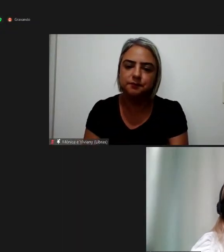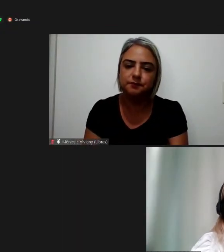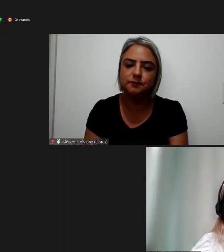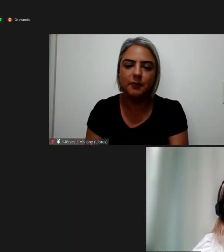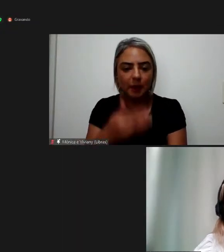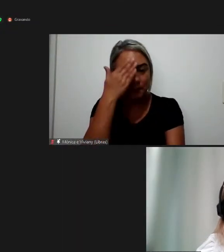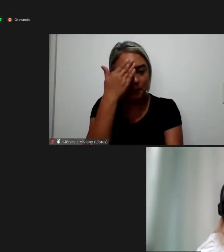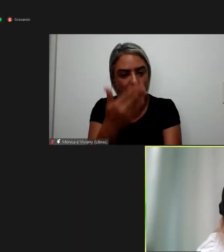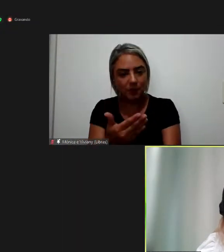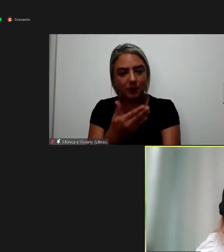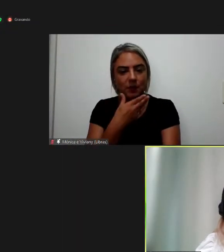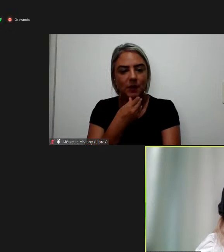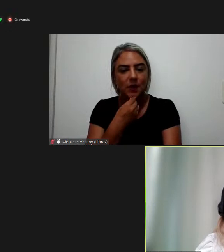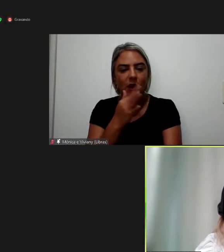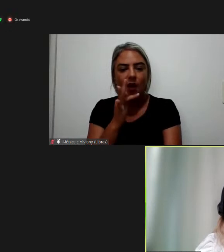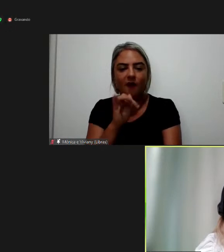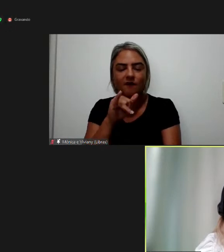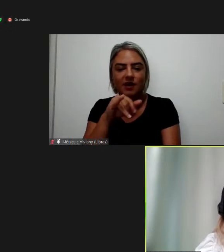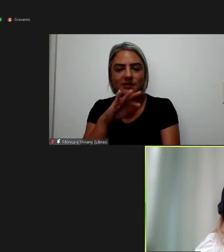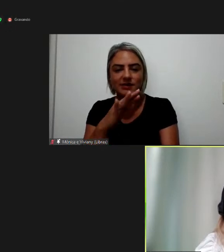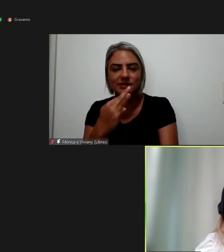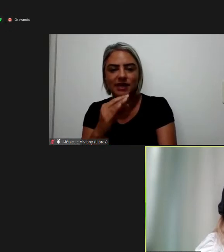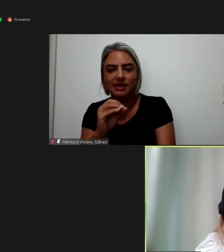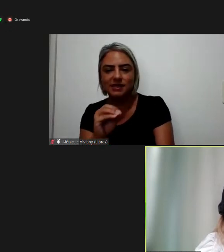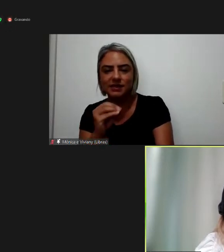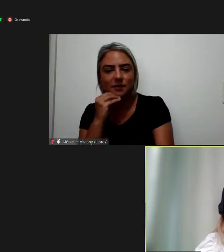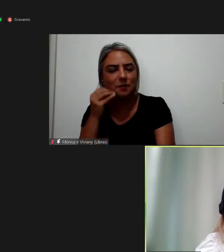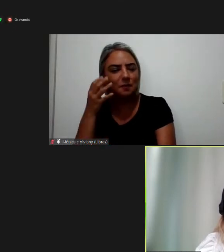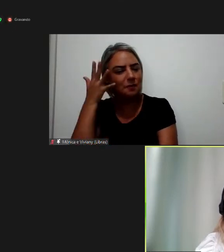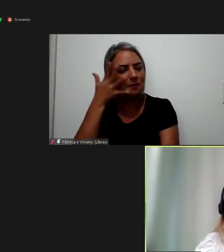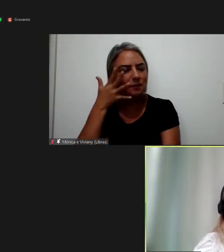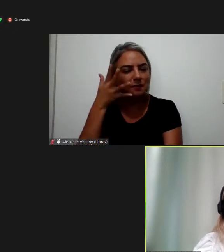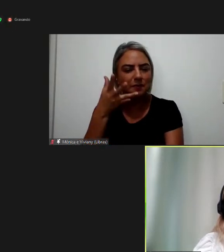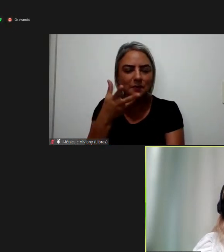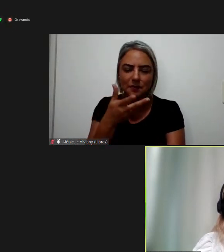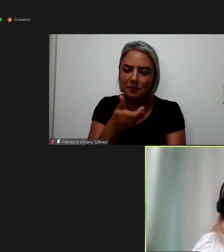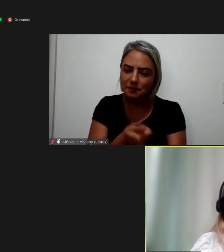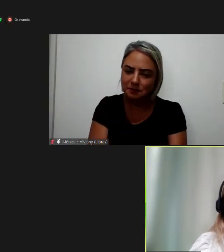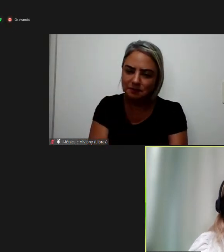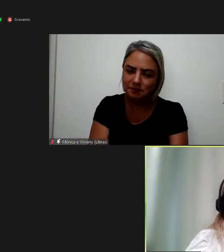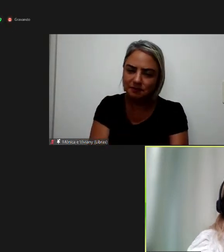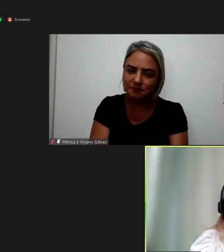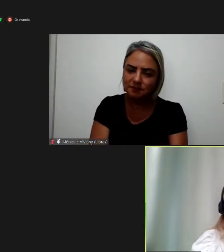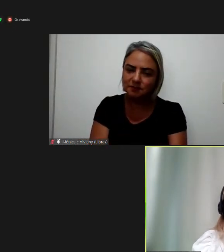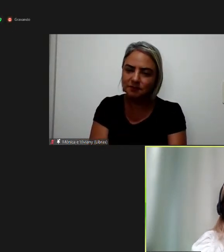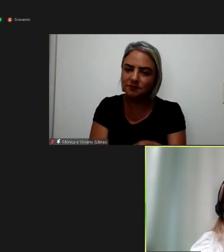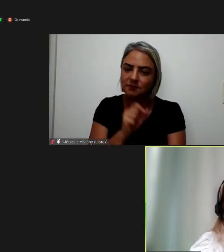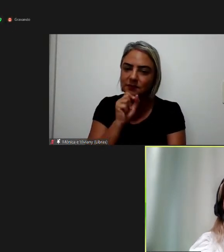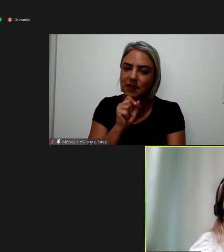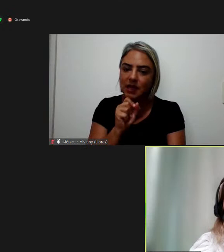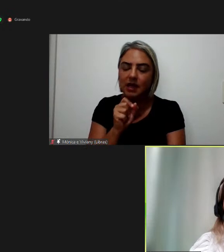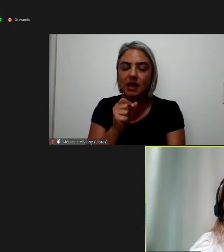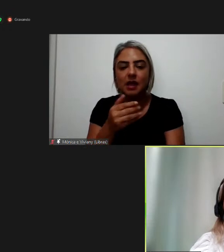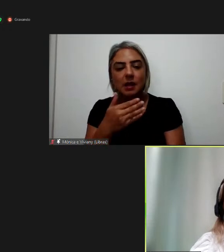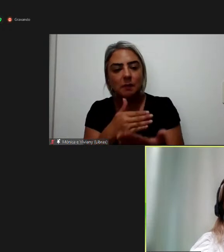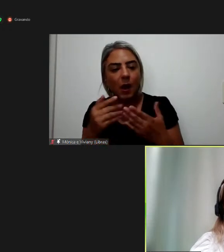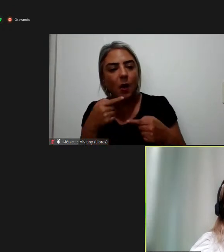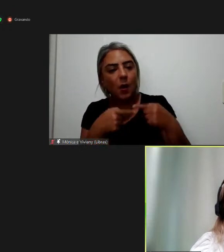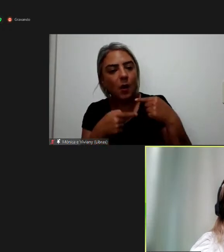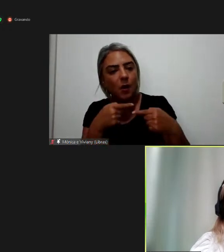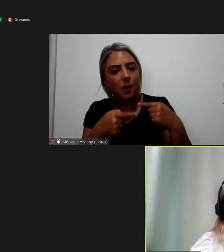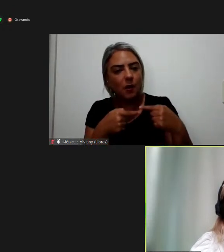Muito obrigada, senhor Thank you Francesco. very much, Mr. Francesco, for the excellent presentation, very rich. And